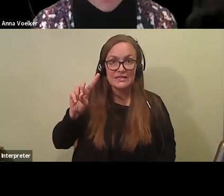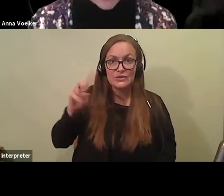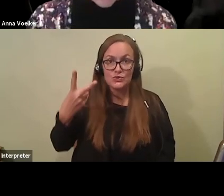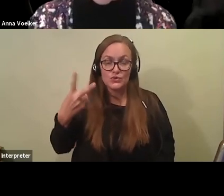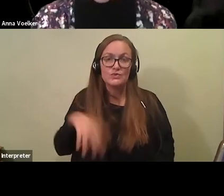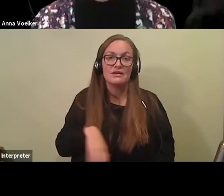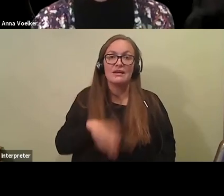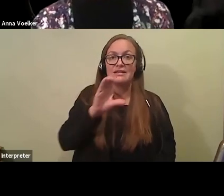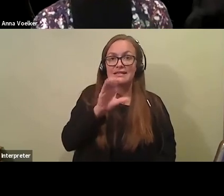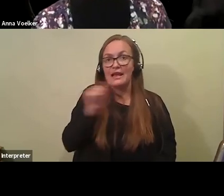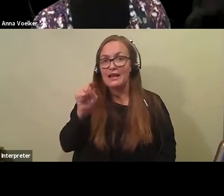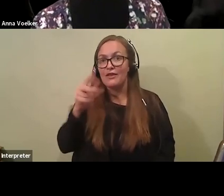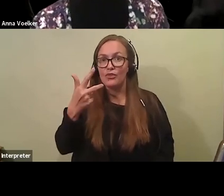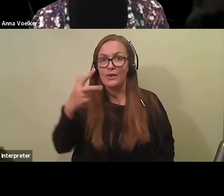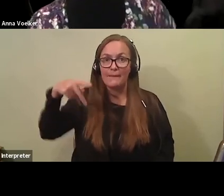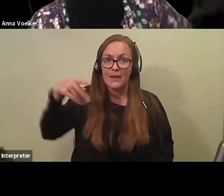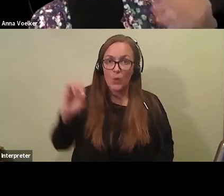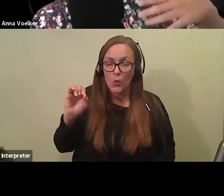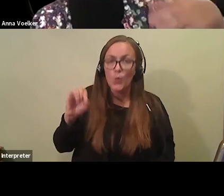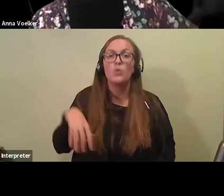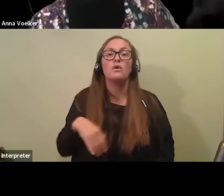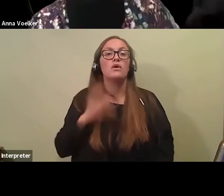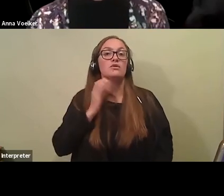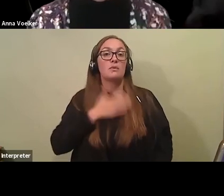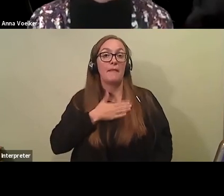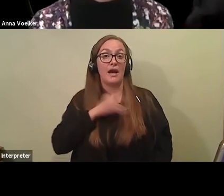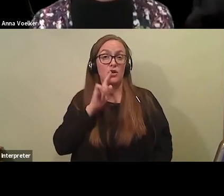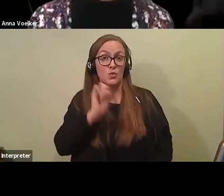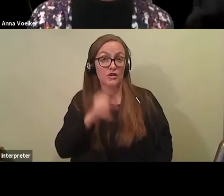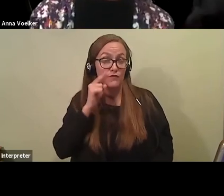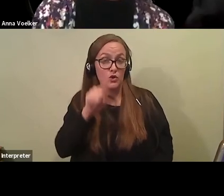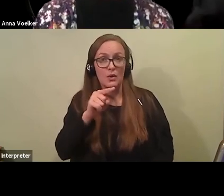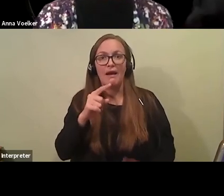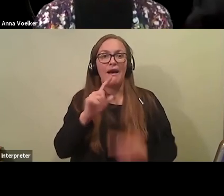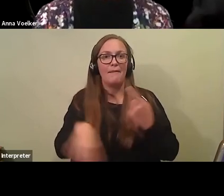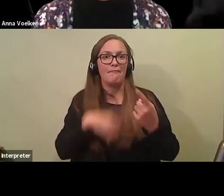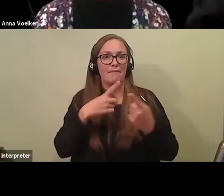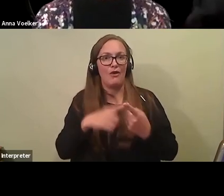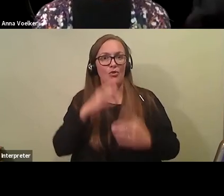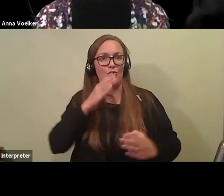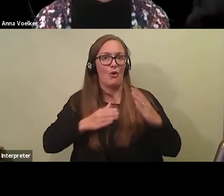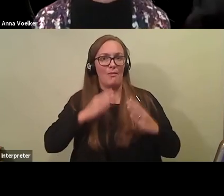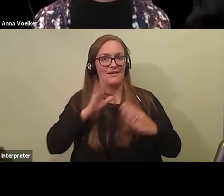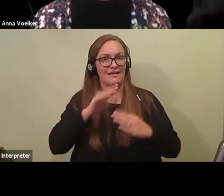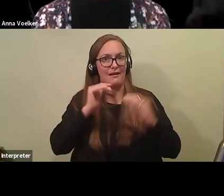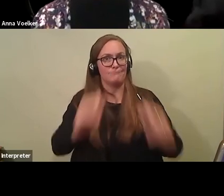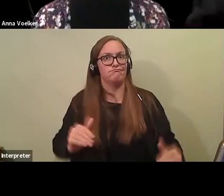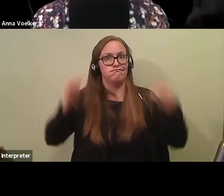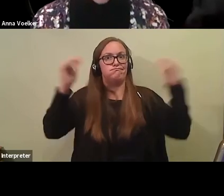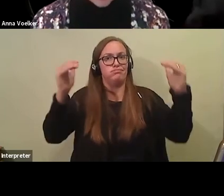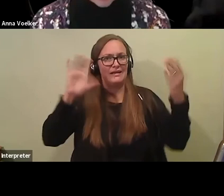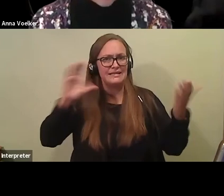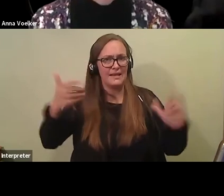you is about the advancement of these robots, how advanced they are. They seem to have this power of free will and